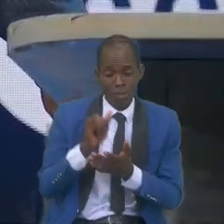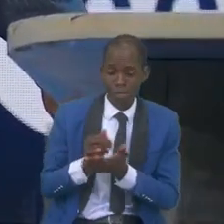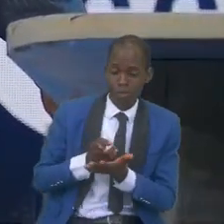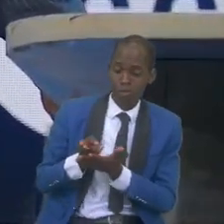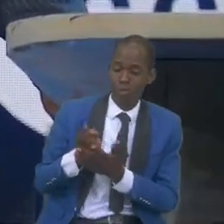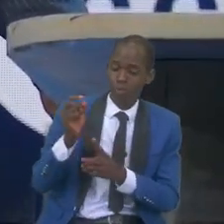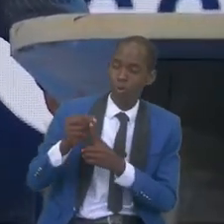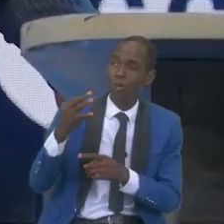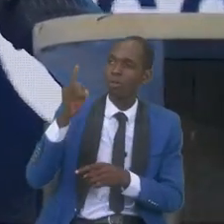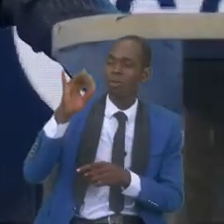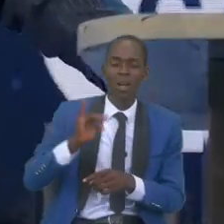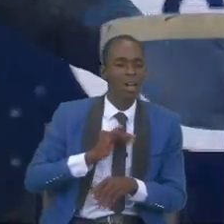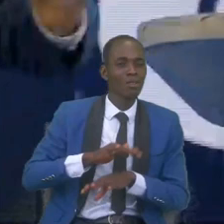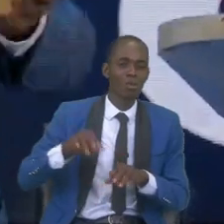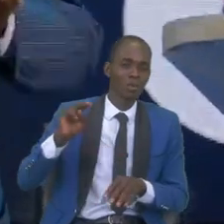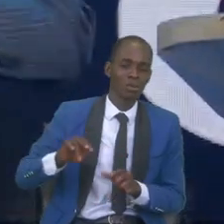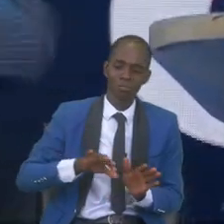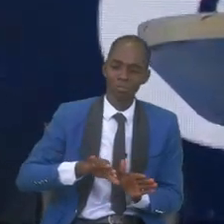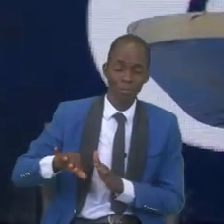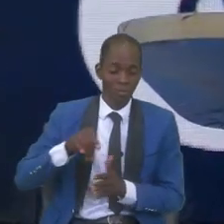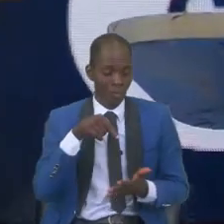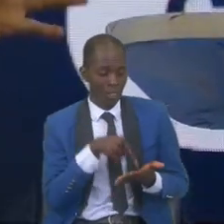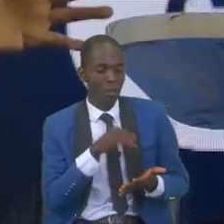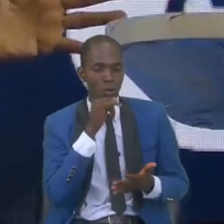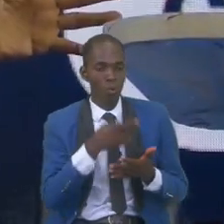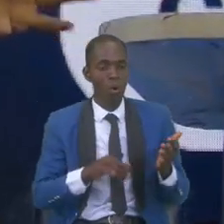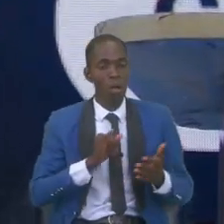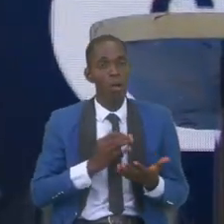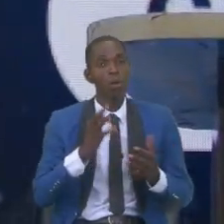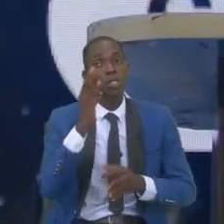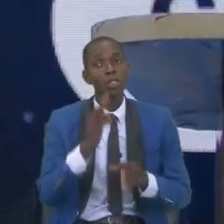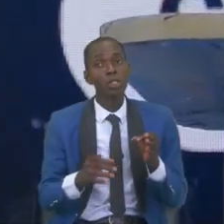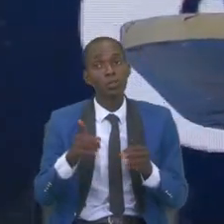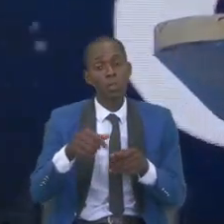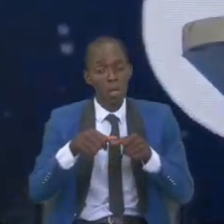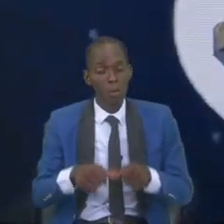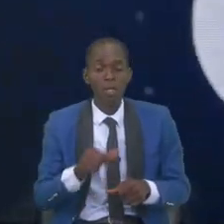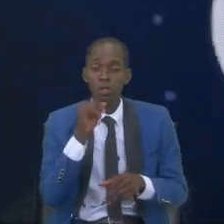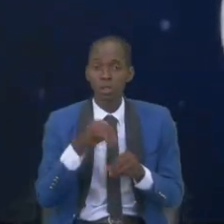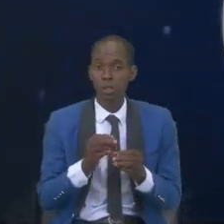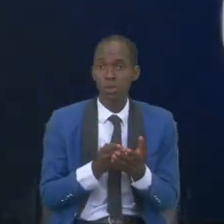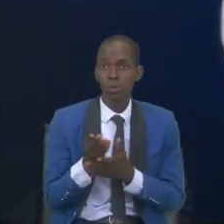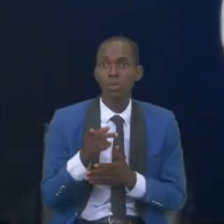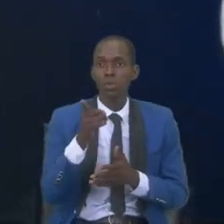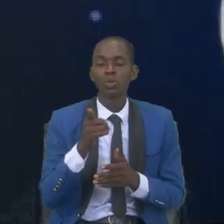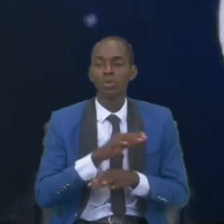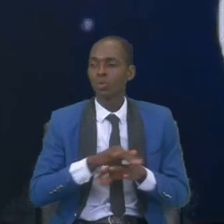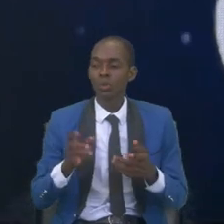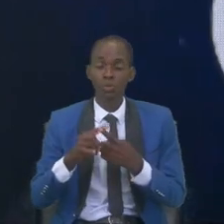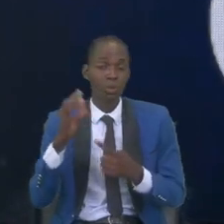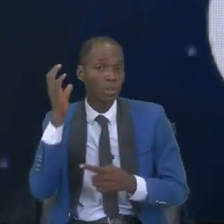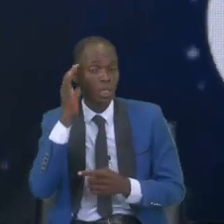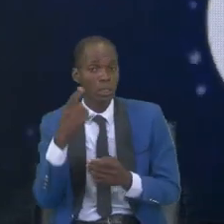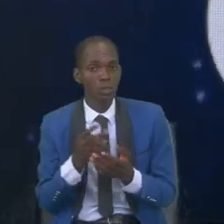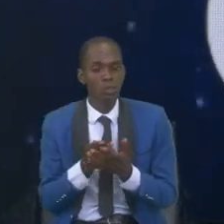that I don't want. This is what I want. If you abide not in the truth, if you're running away from, I don't want to hear that about